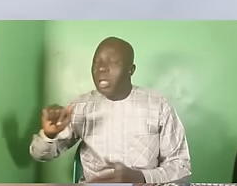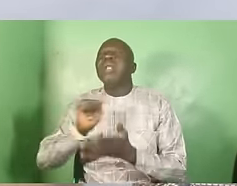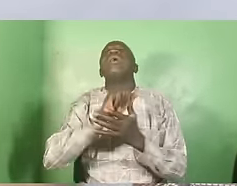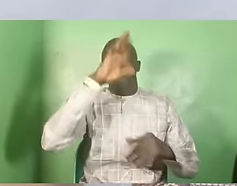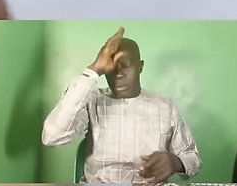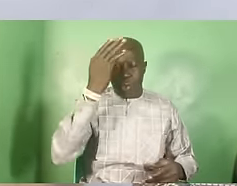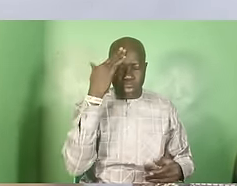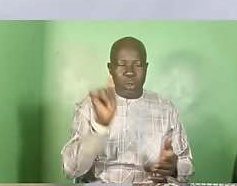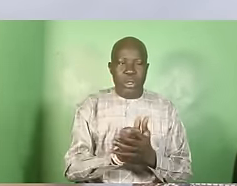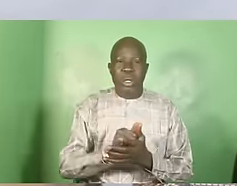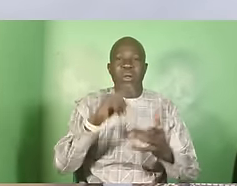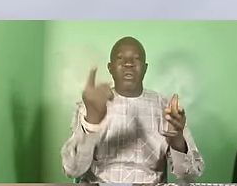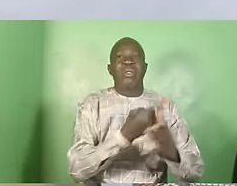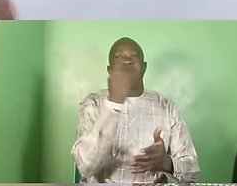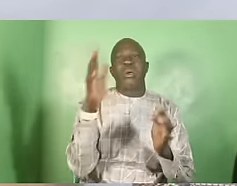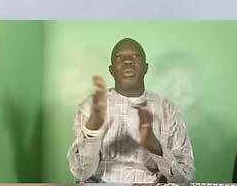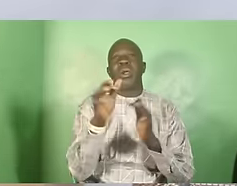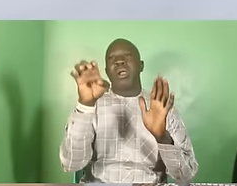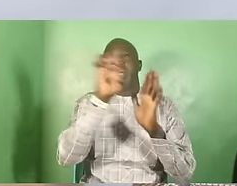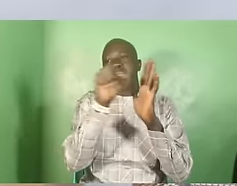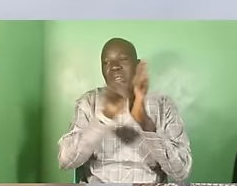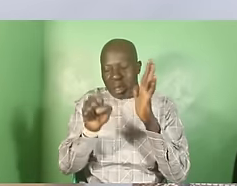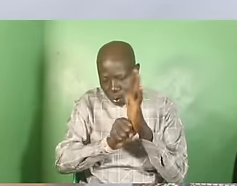Let's confirm it. Samuel. In the book of Samuel.